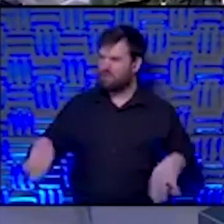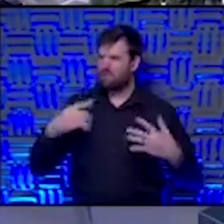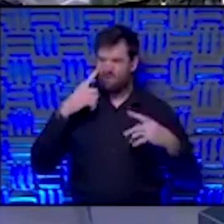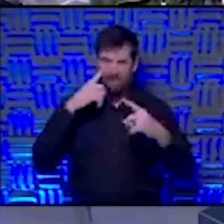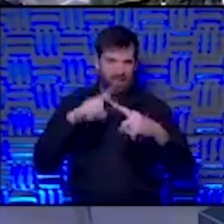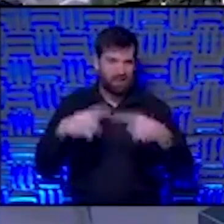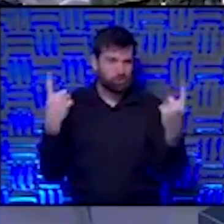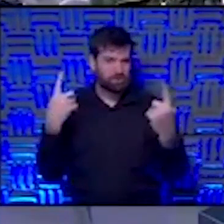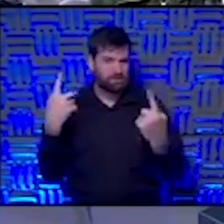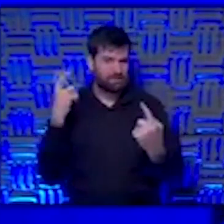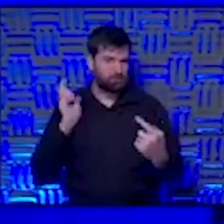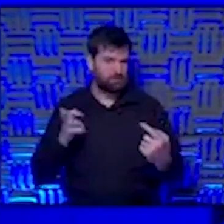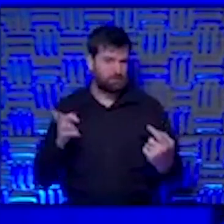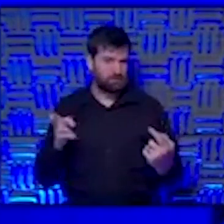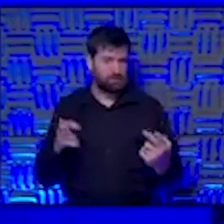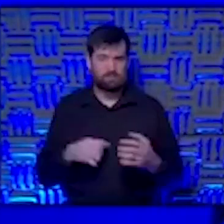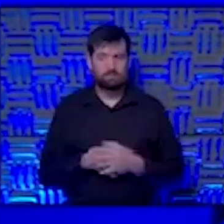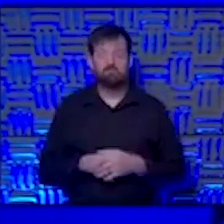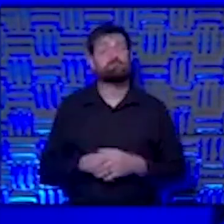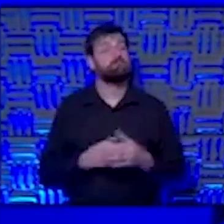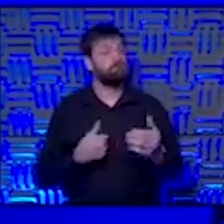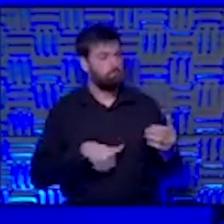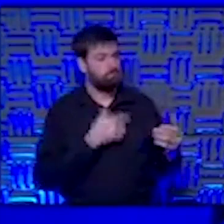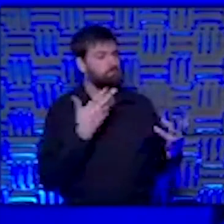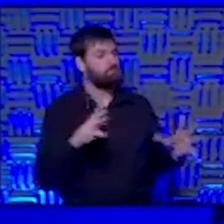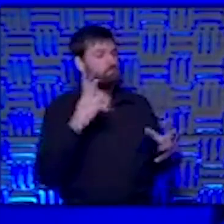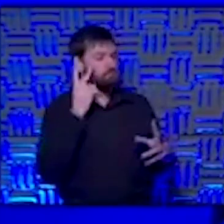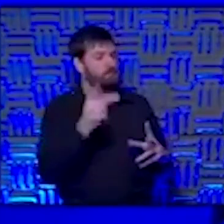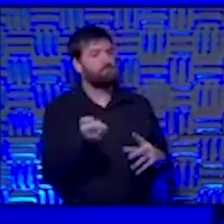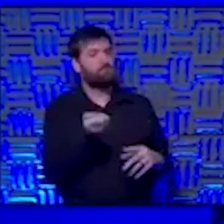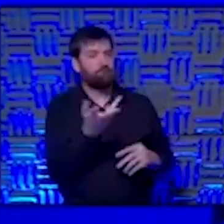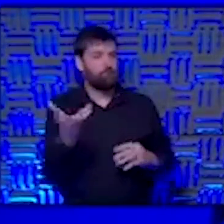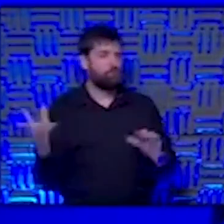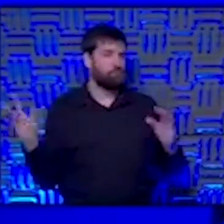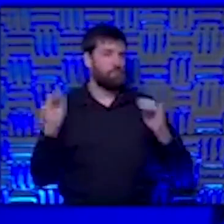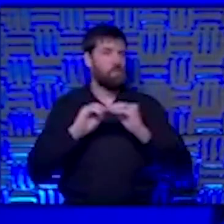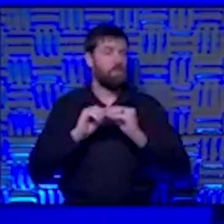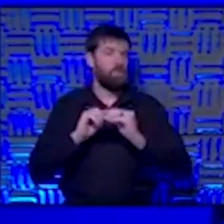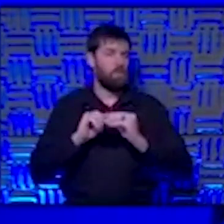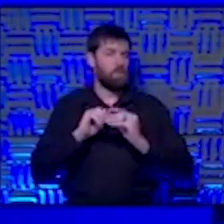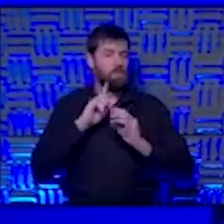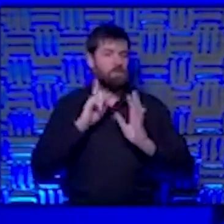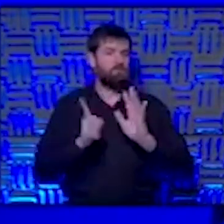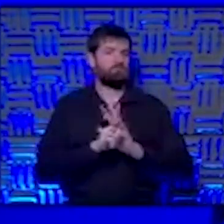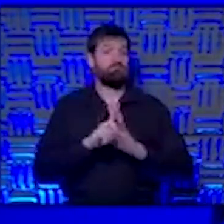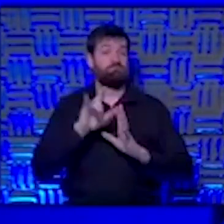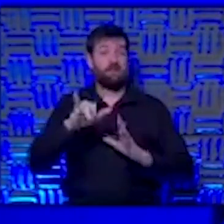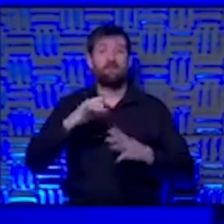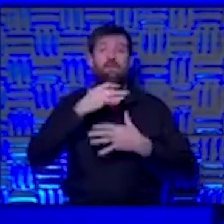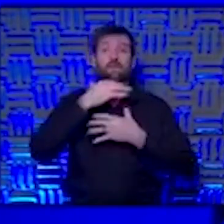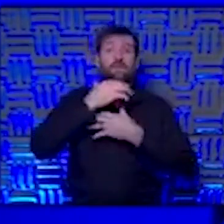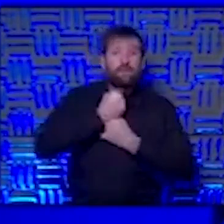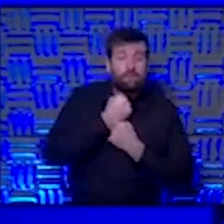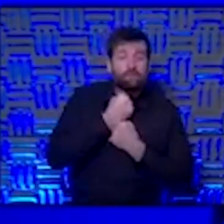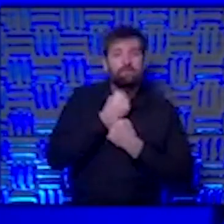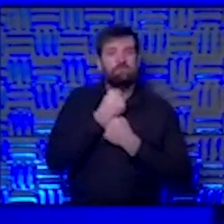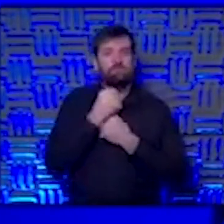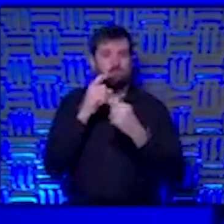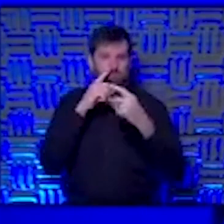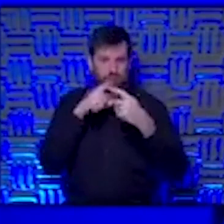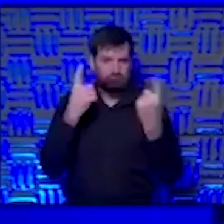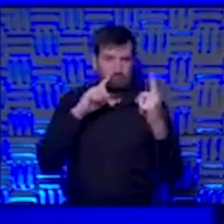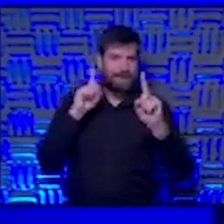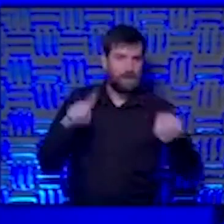think? Yeah, now we've seen a few more cases of that anaphylaxis or that adverse reaction after the